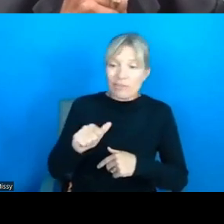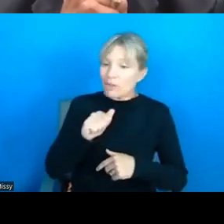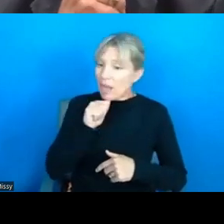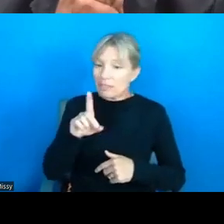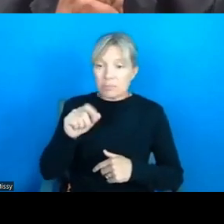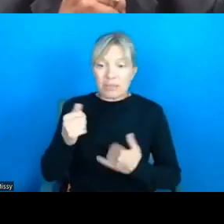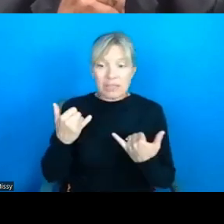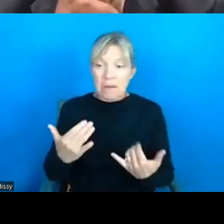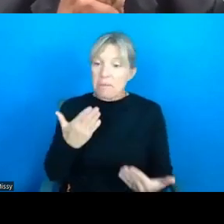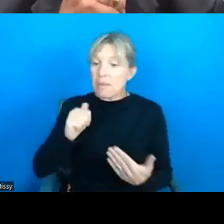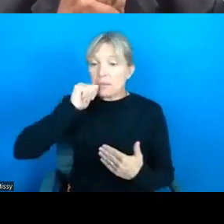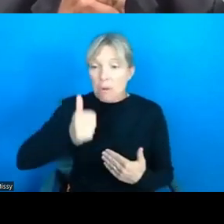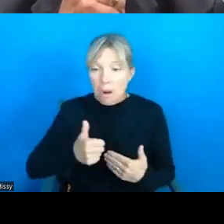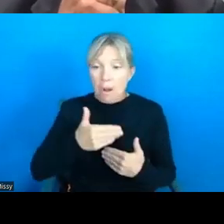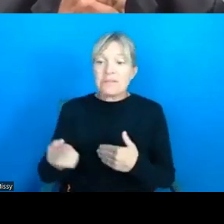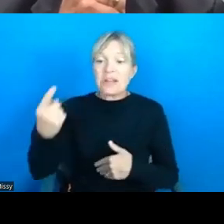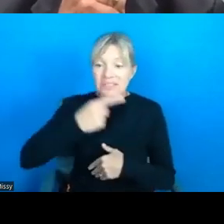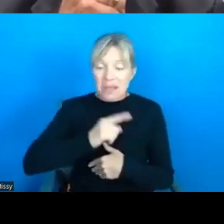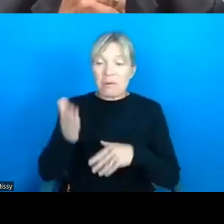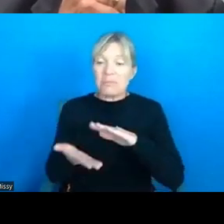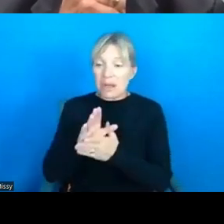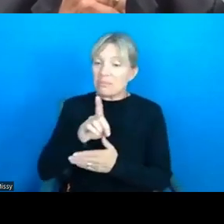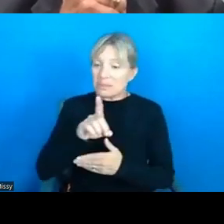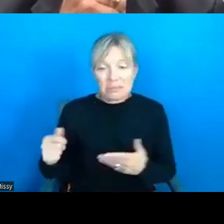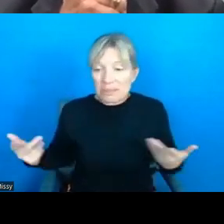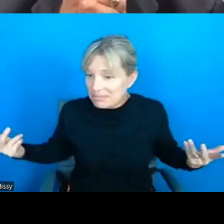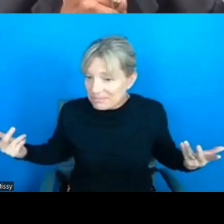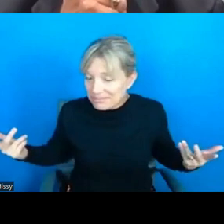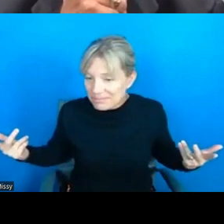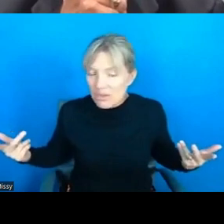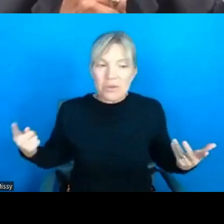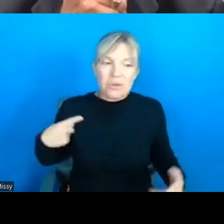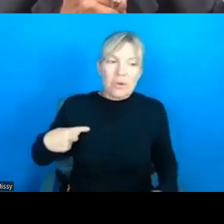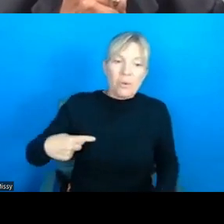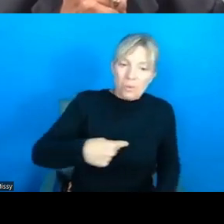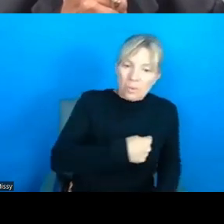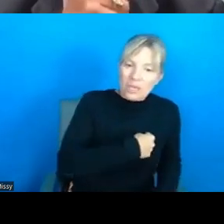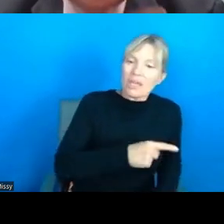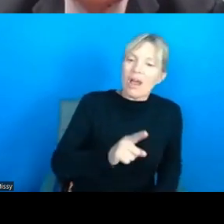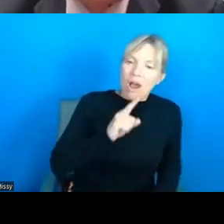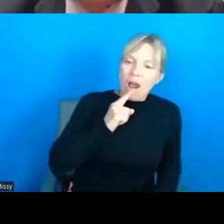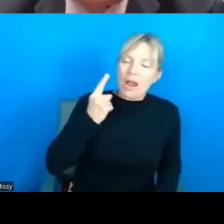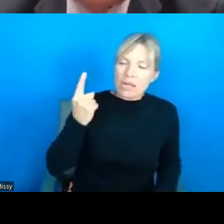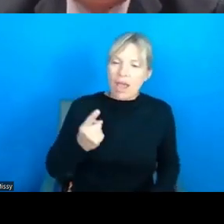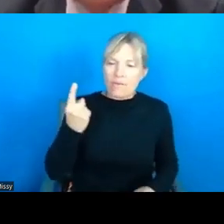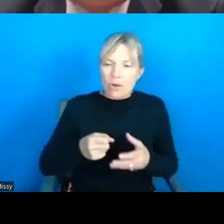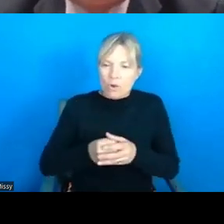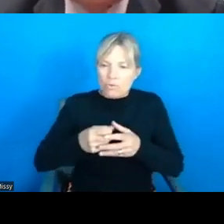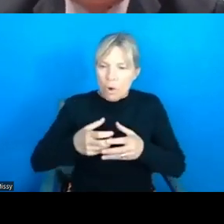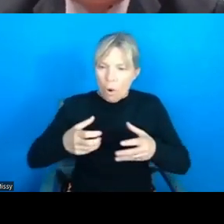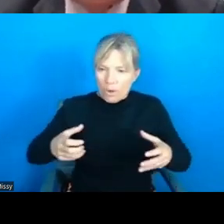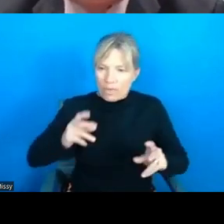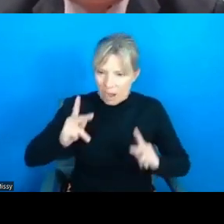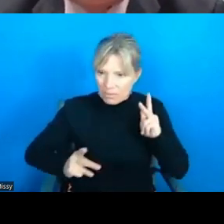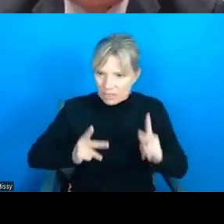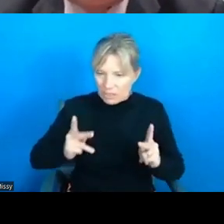be tomorrow or the day after or the month after that. We are an ever-growing population, and